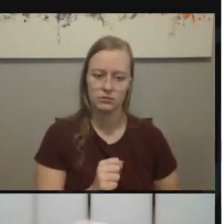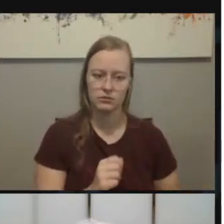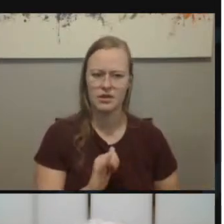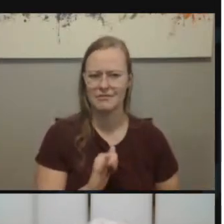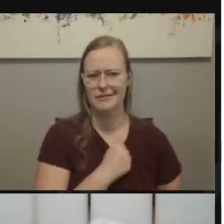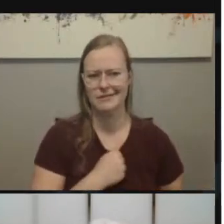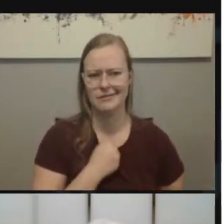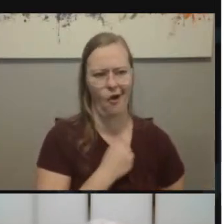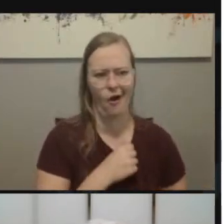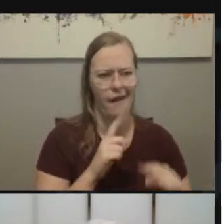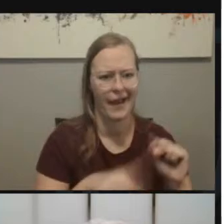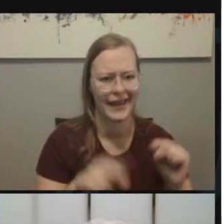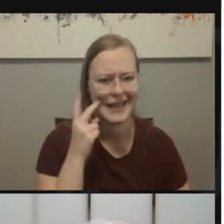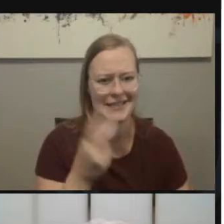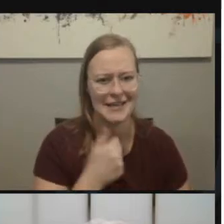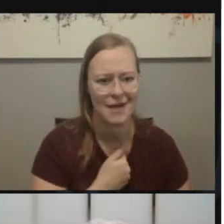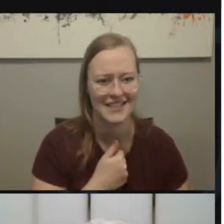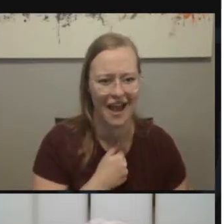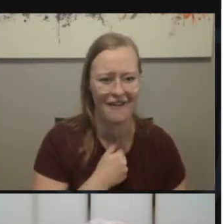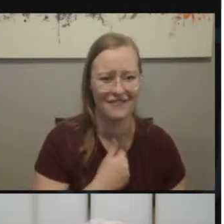sorry, I can't read it myself.